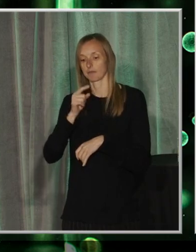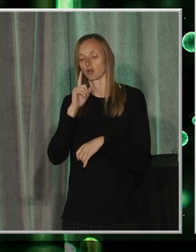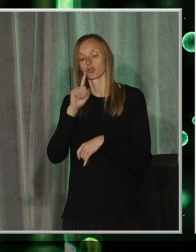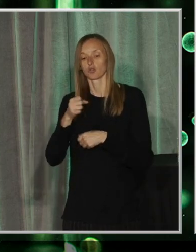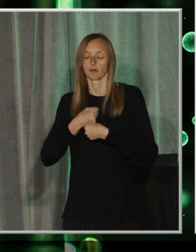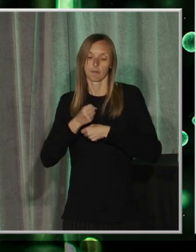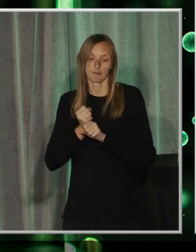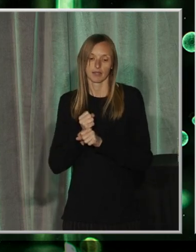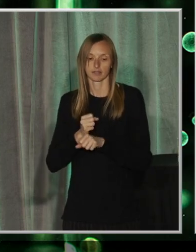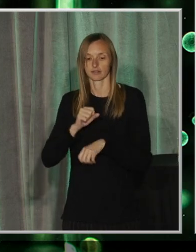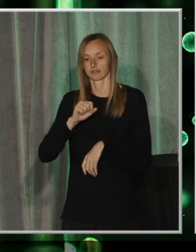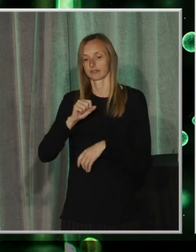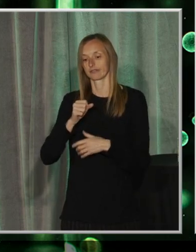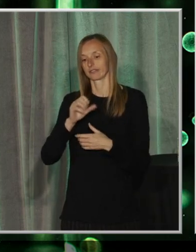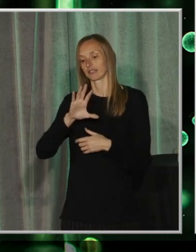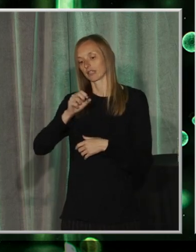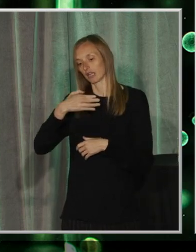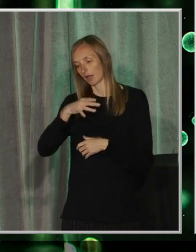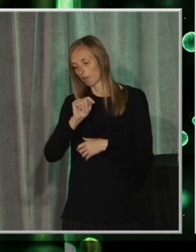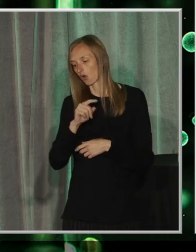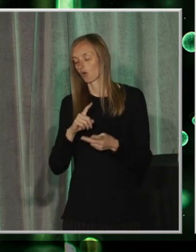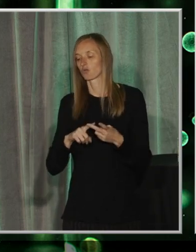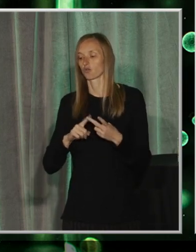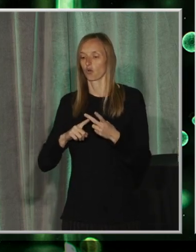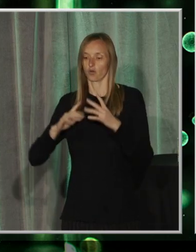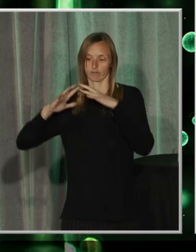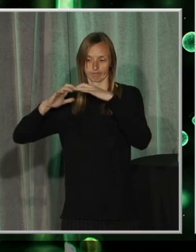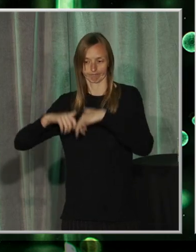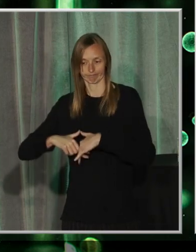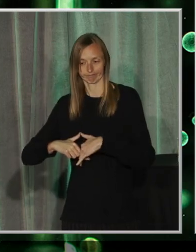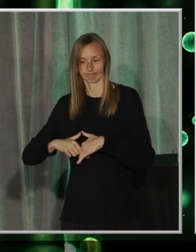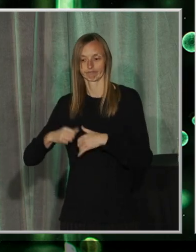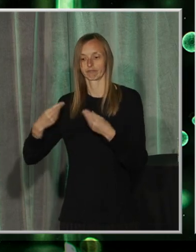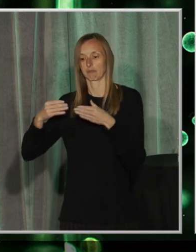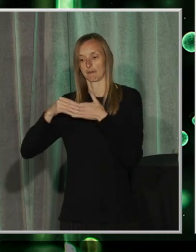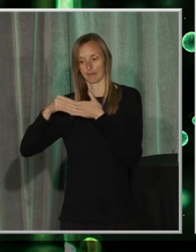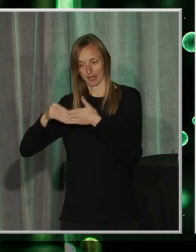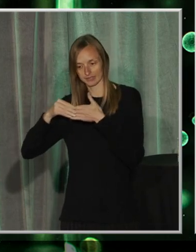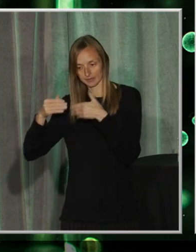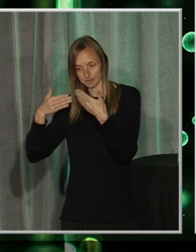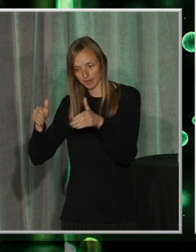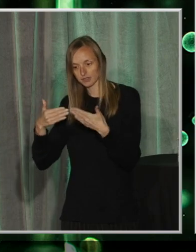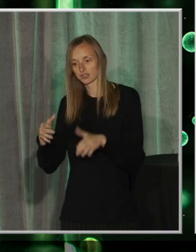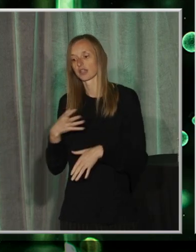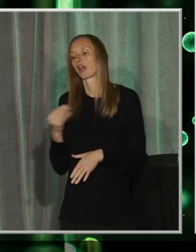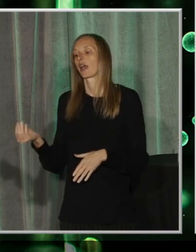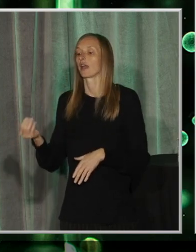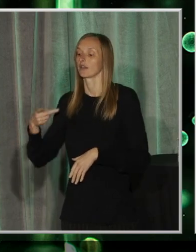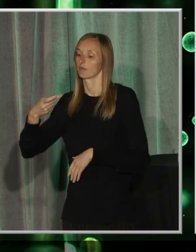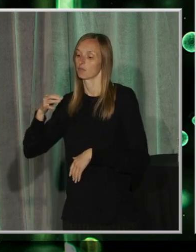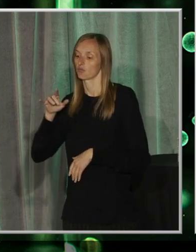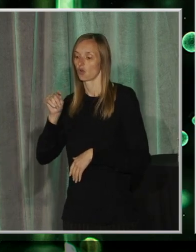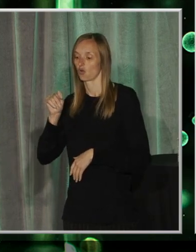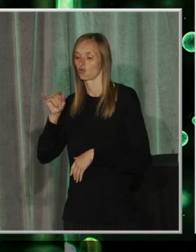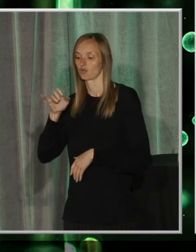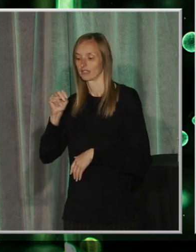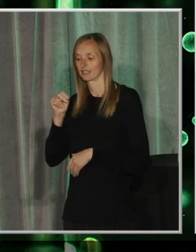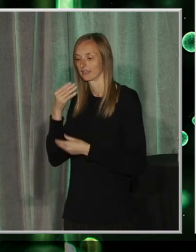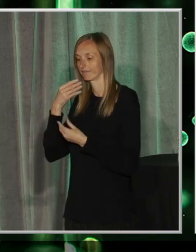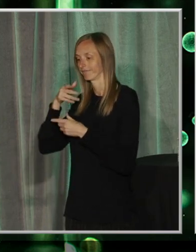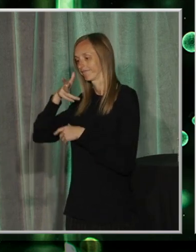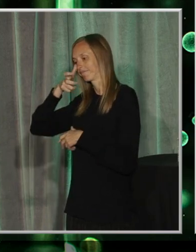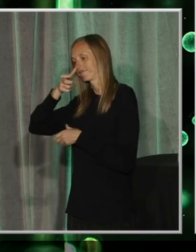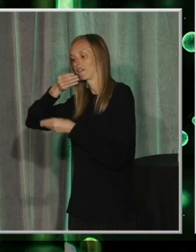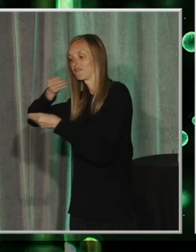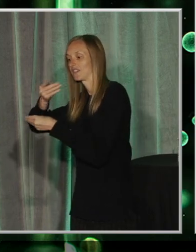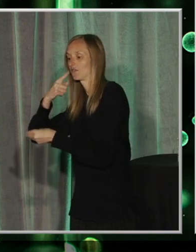compost, the plastic, the biodegradable plastic packages, and provide protein larva feeds for the animals.